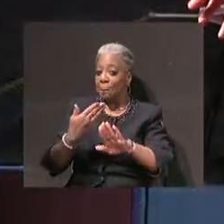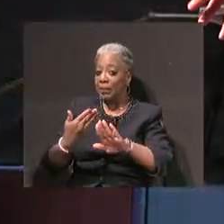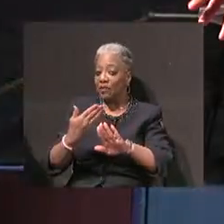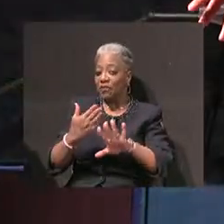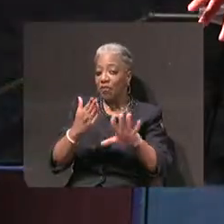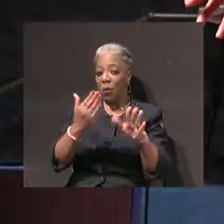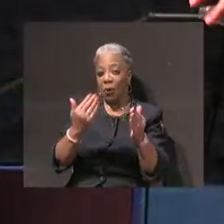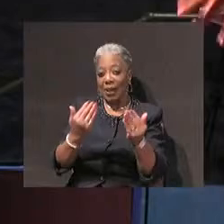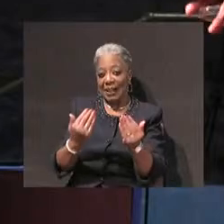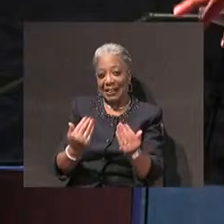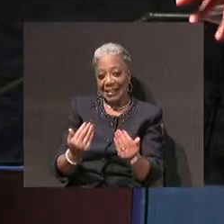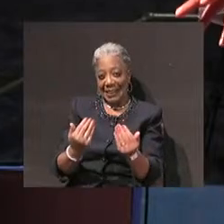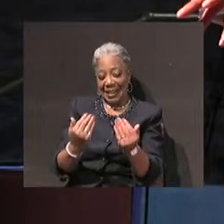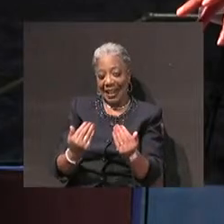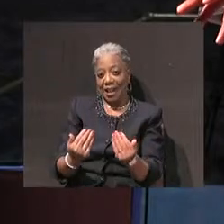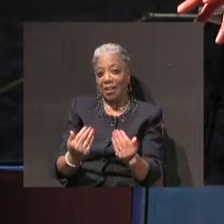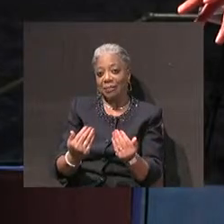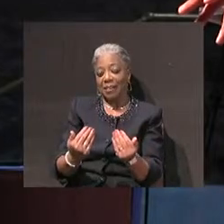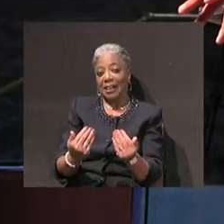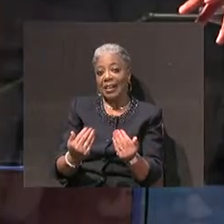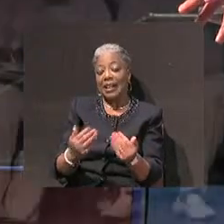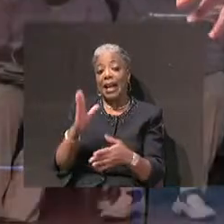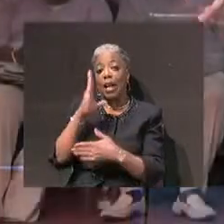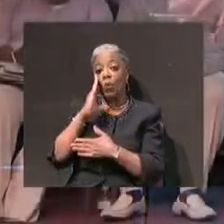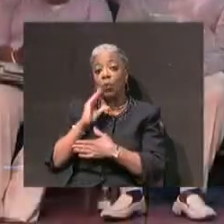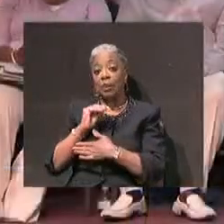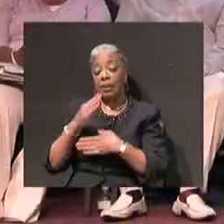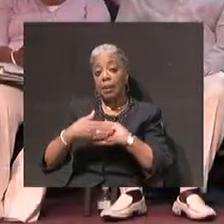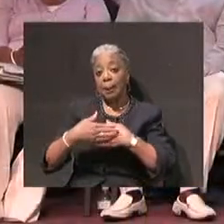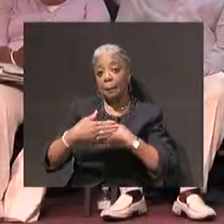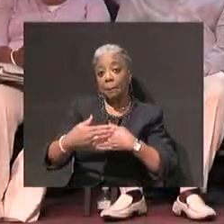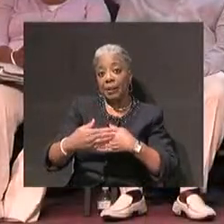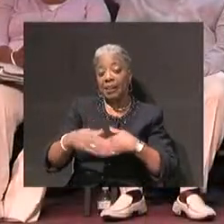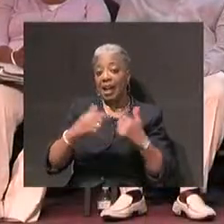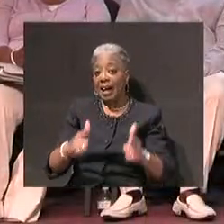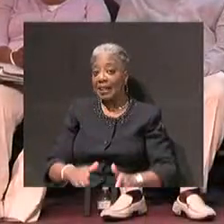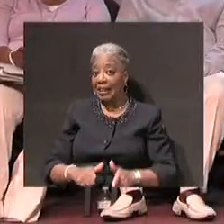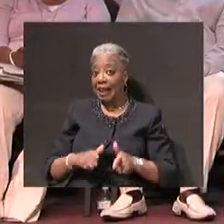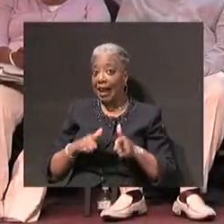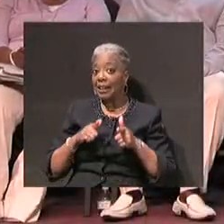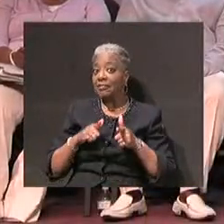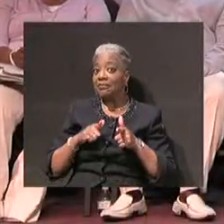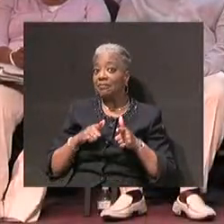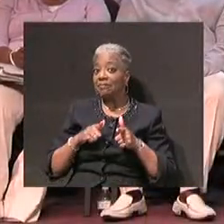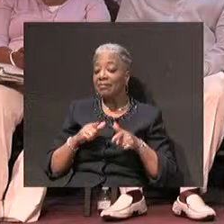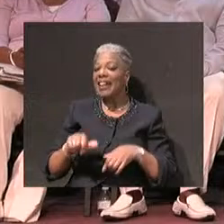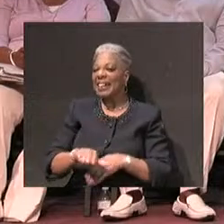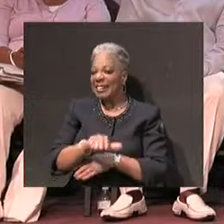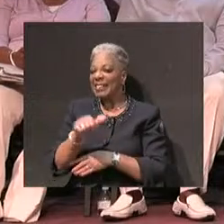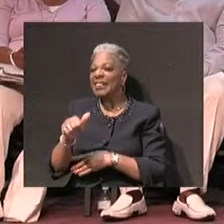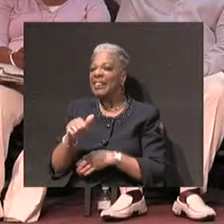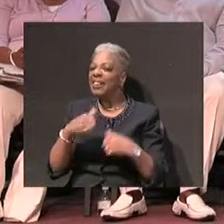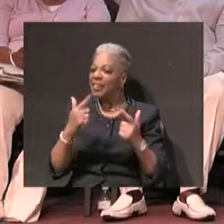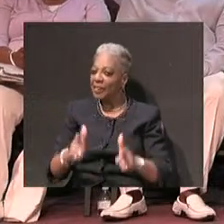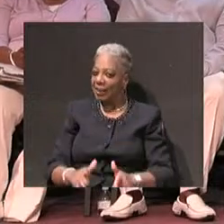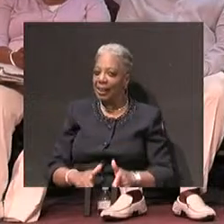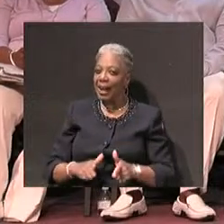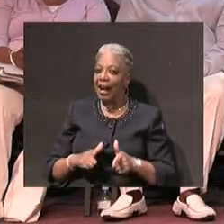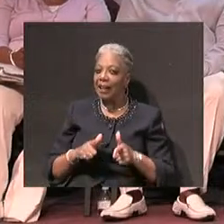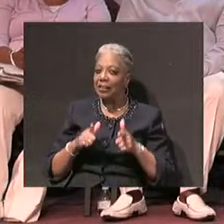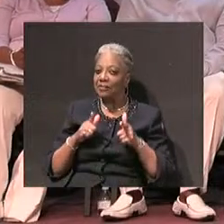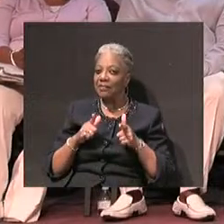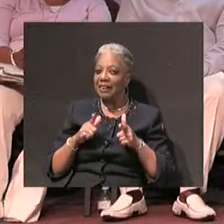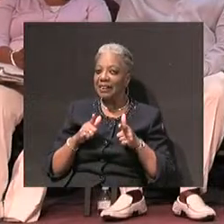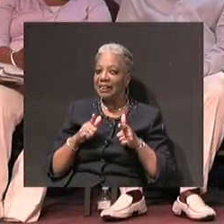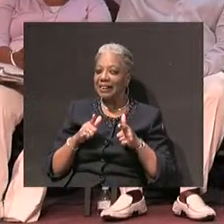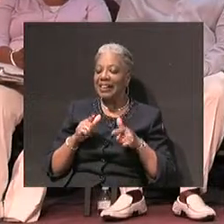life. Beyond this life, there's another life. There's another world. And you